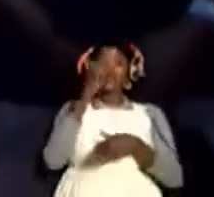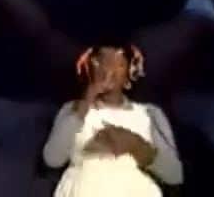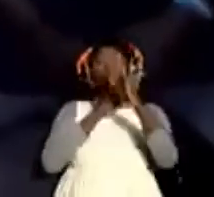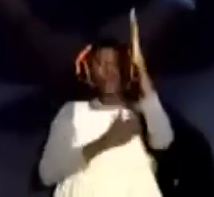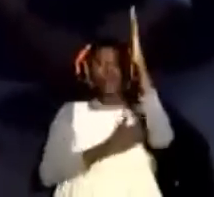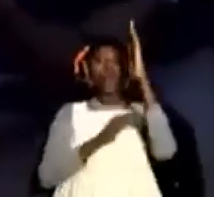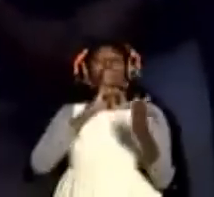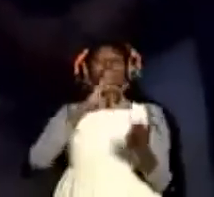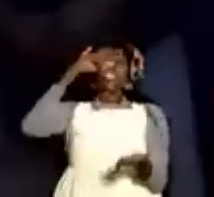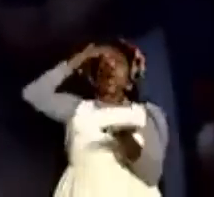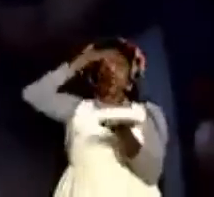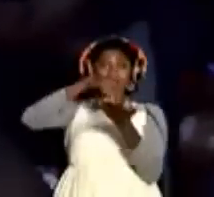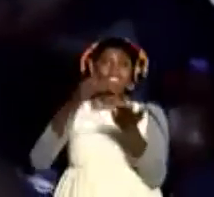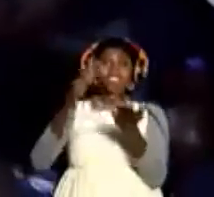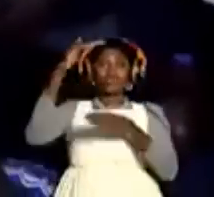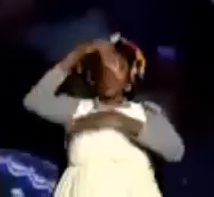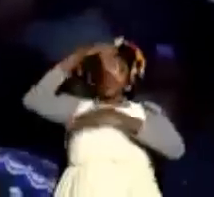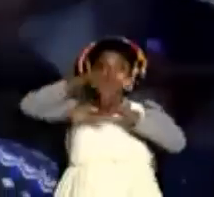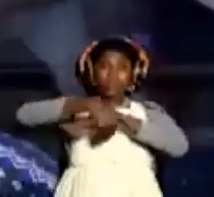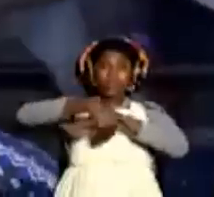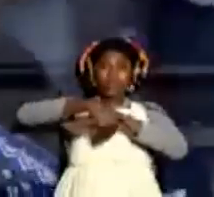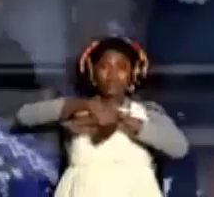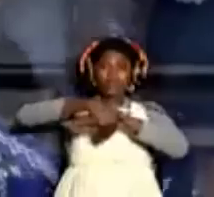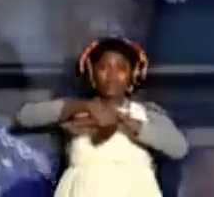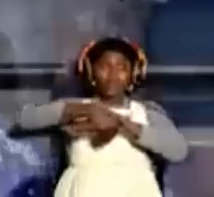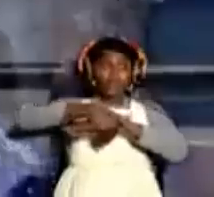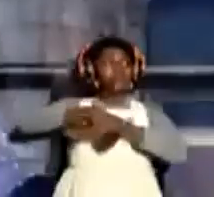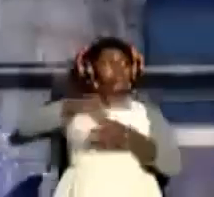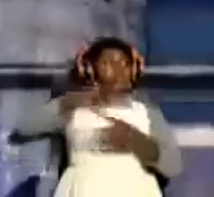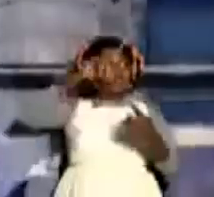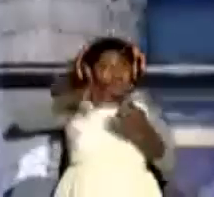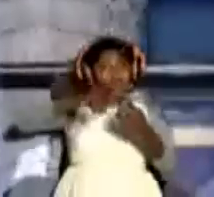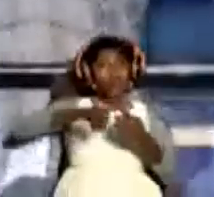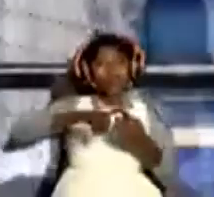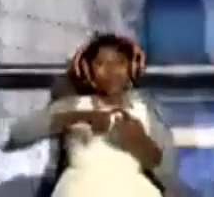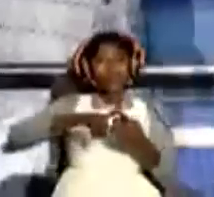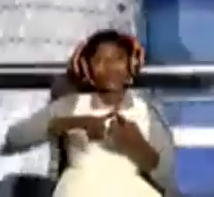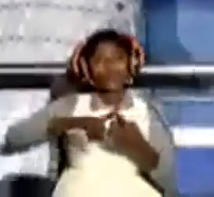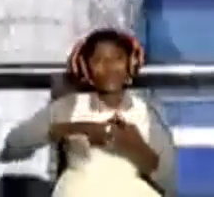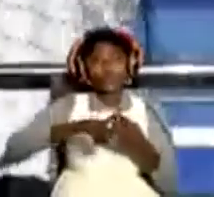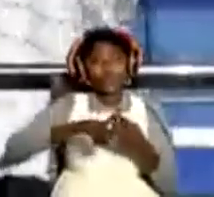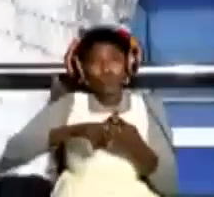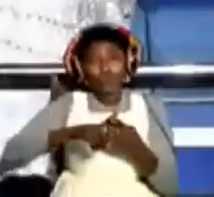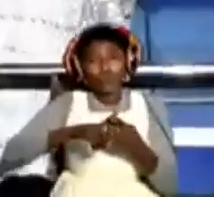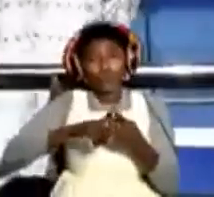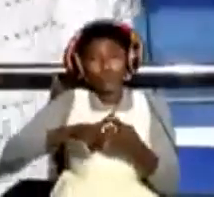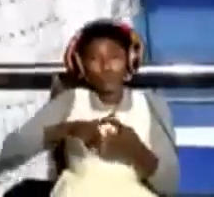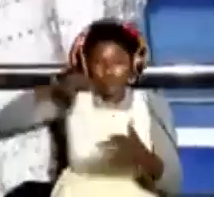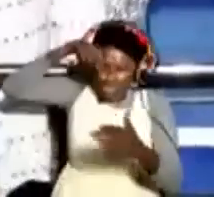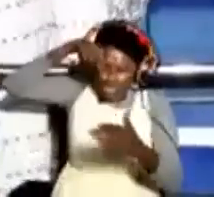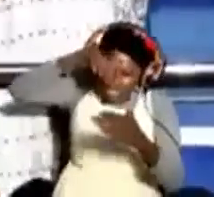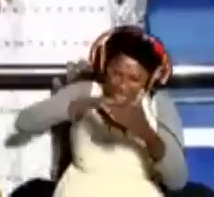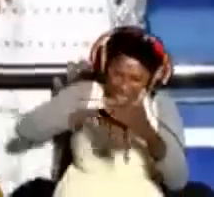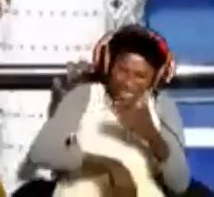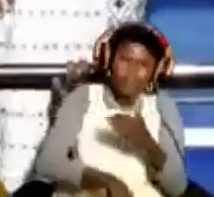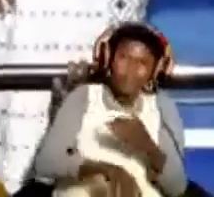God is standing here tonight to dip you, to dip into the